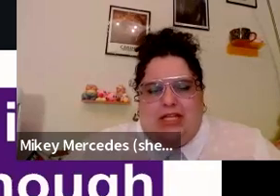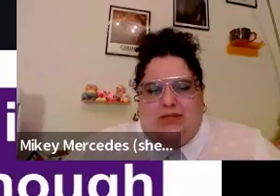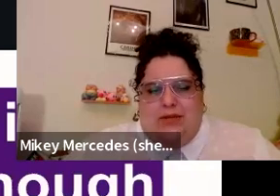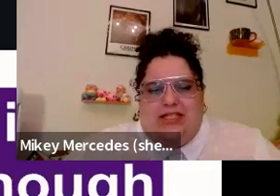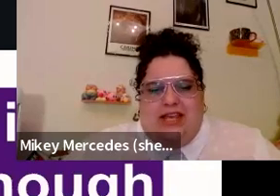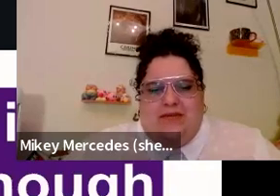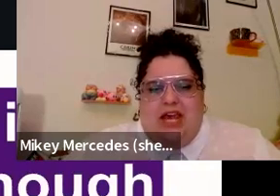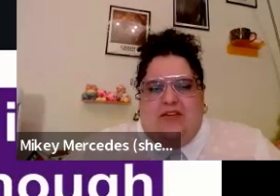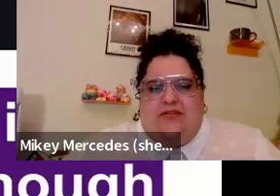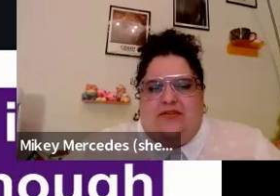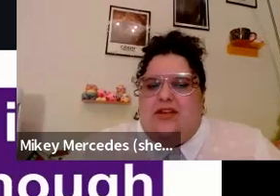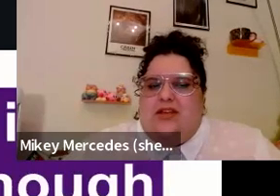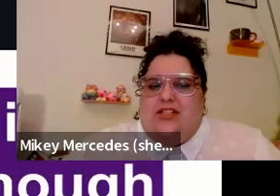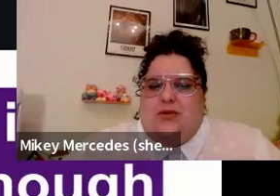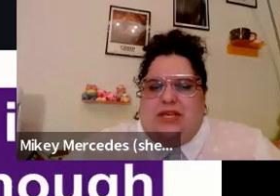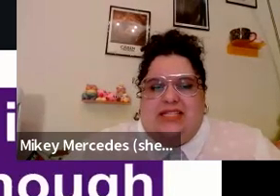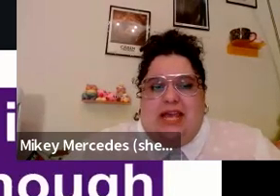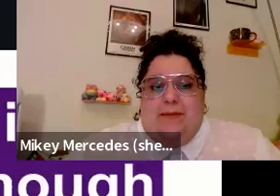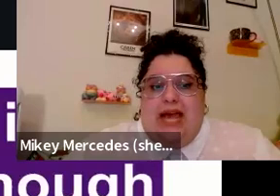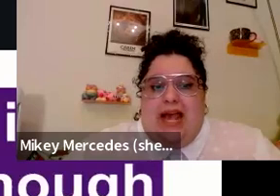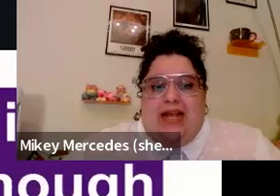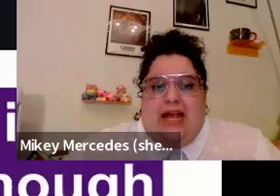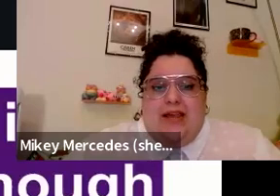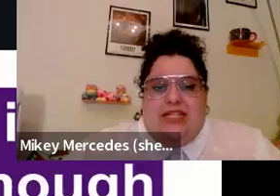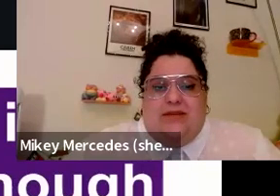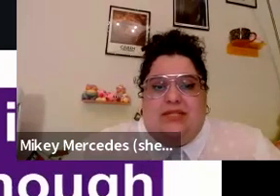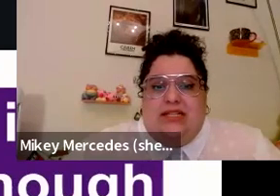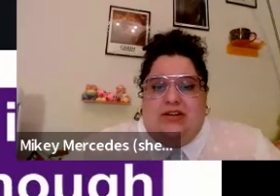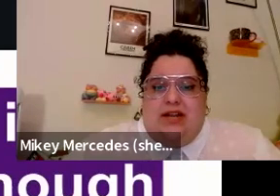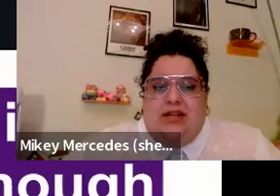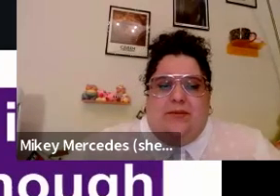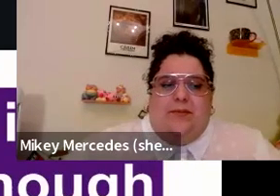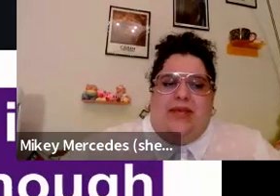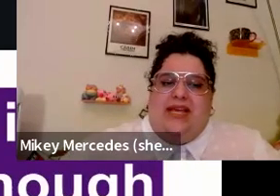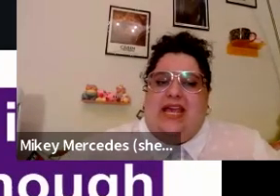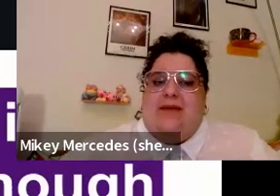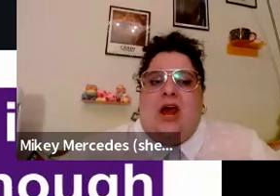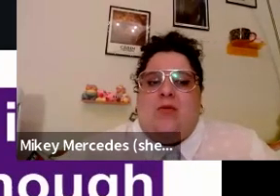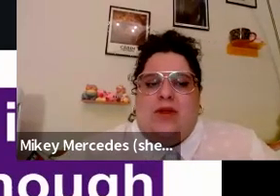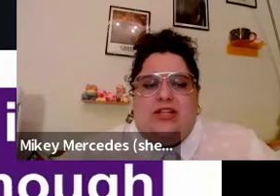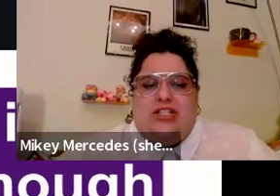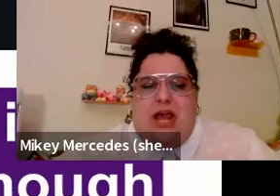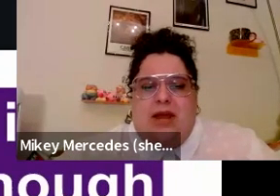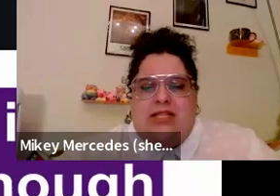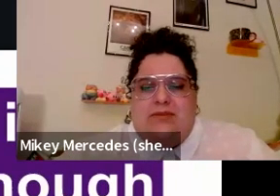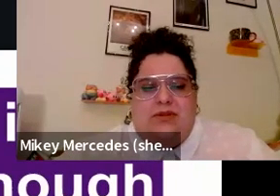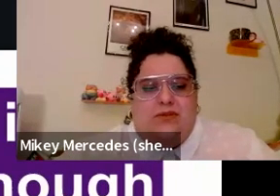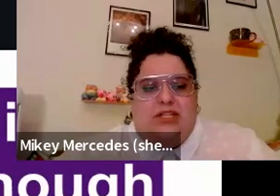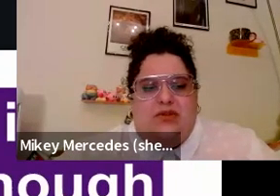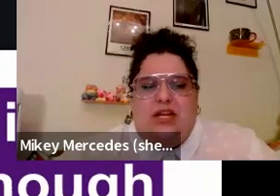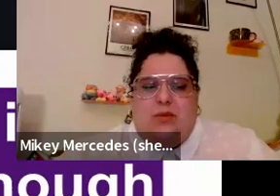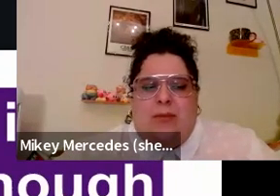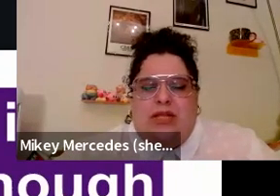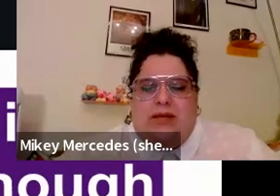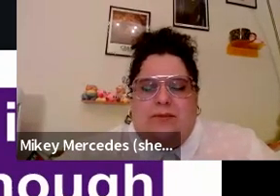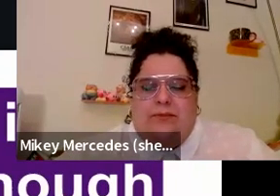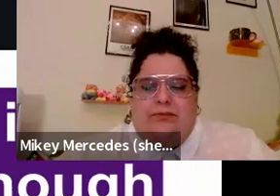and her experience as a Black, Indigenous, deaf woman. And I will read the passage now. She